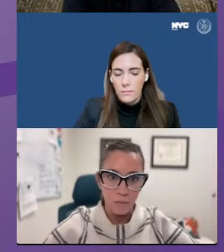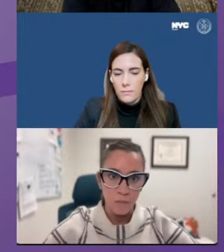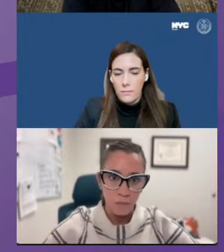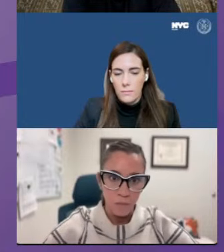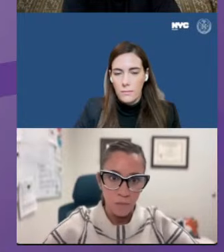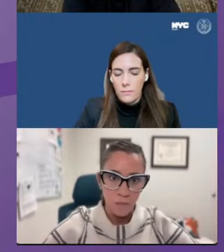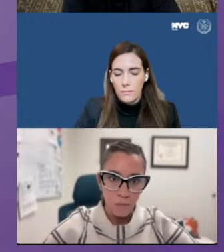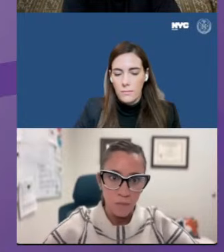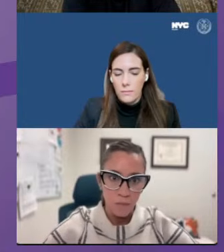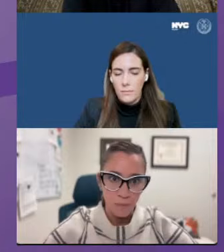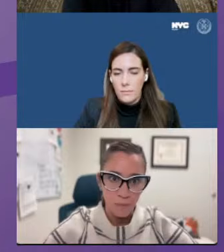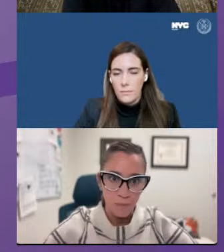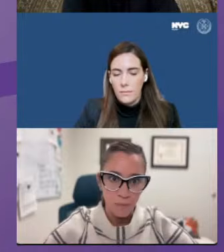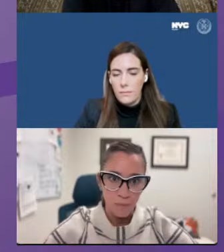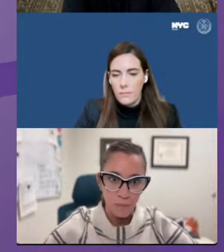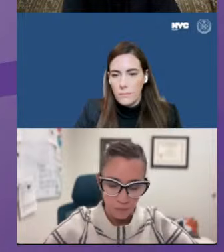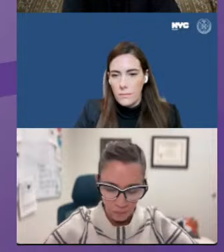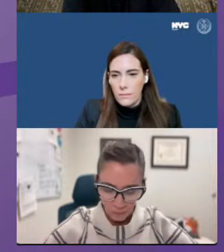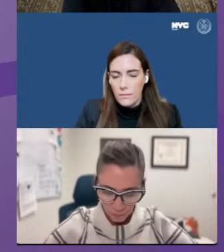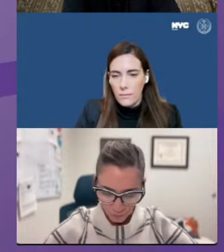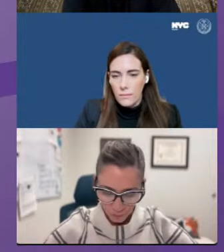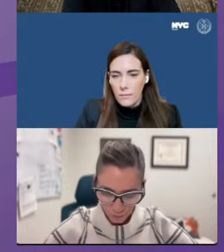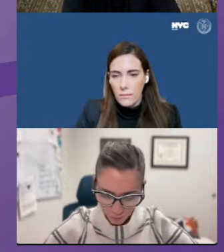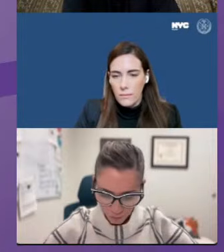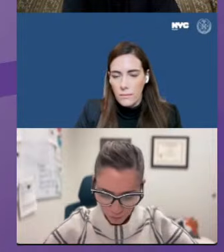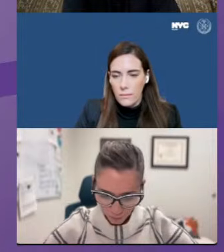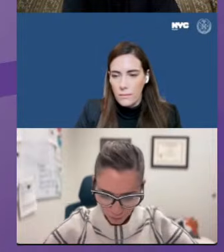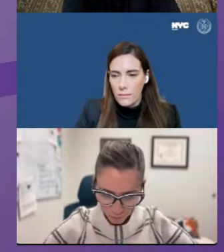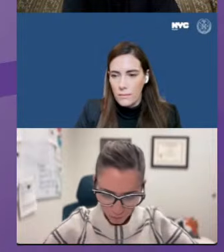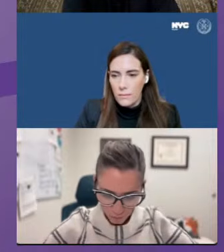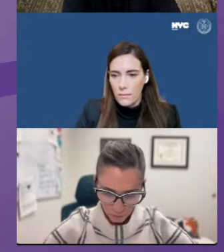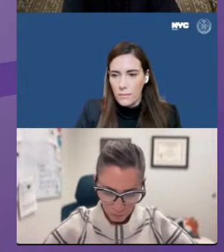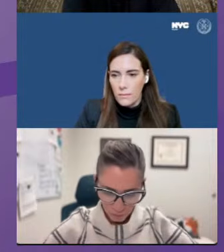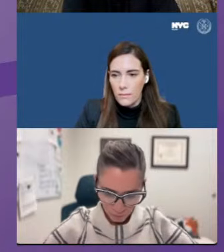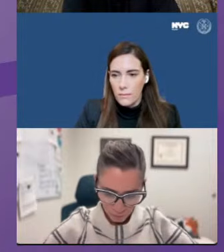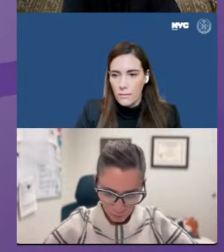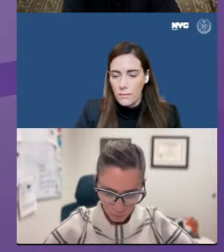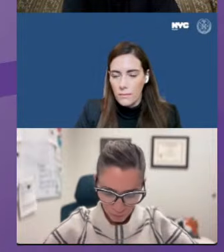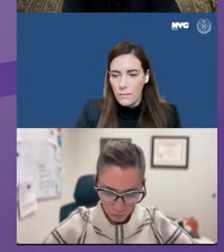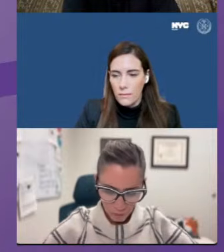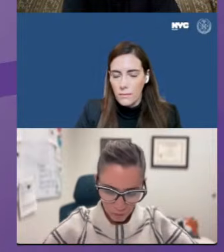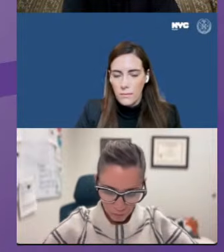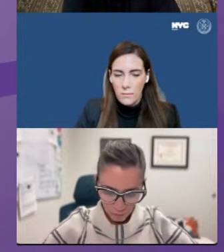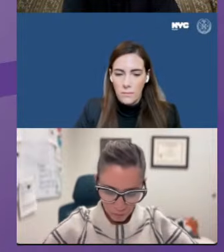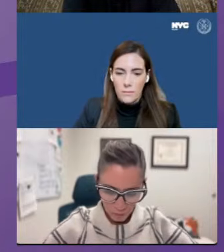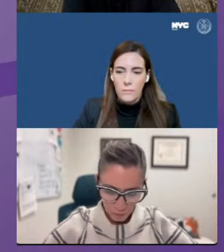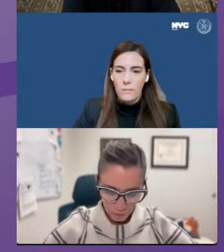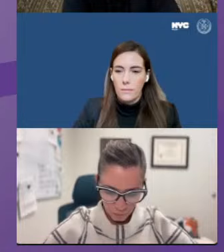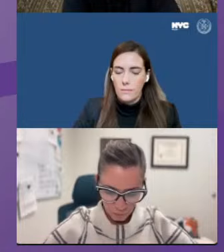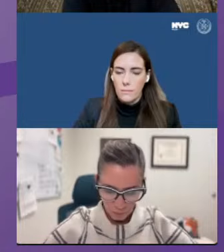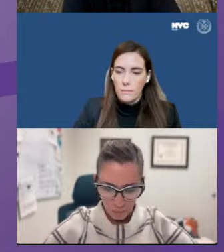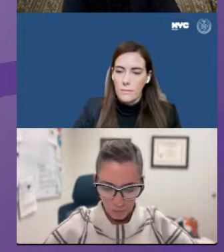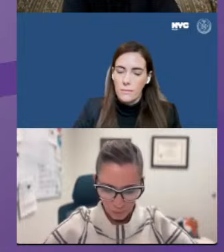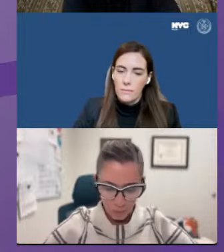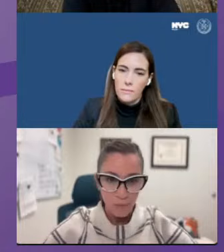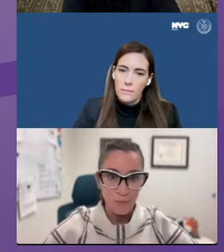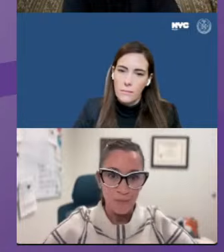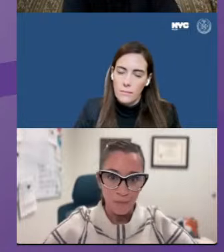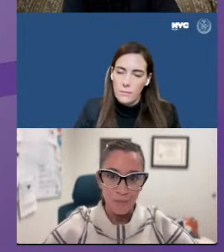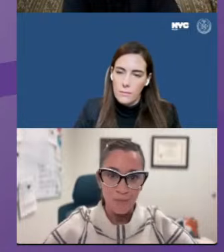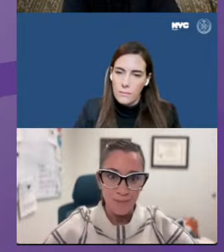because it's important to do these trials and find out what works and what doesn't. Without that information, we would not know how to treat long